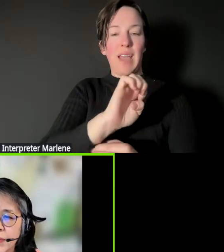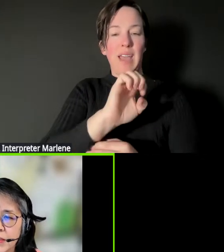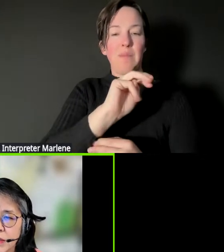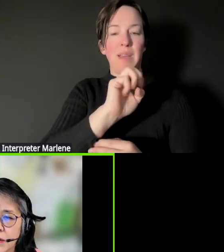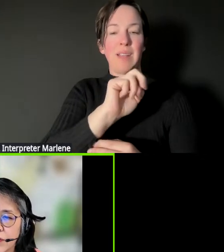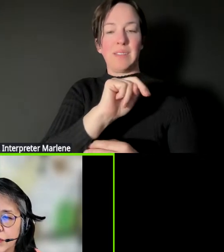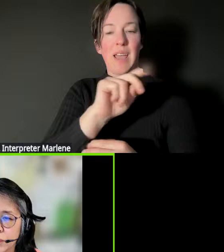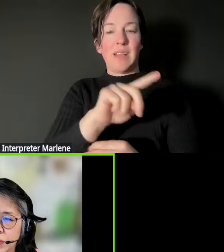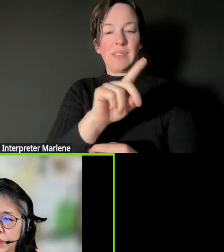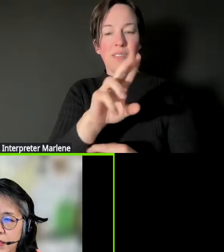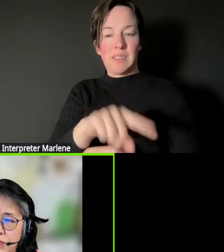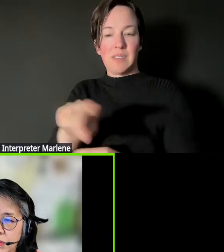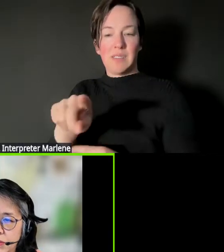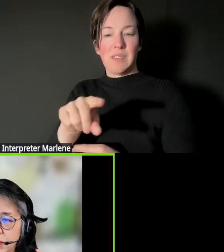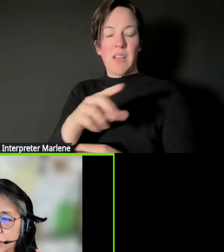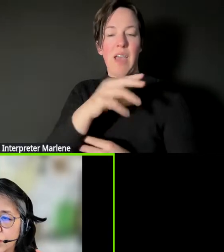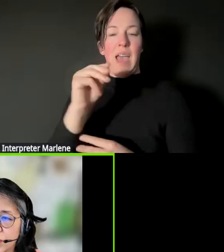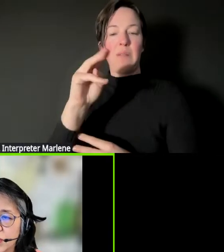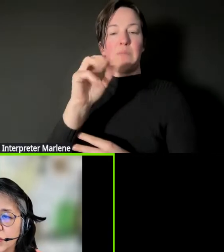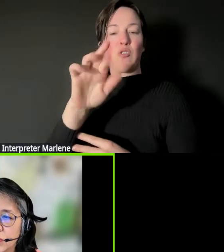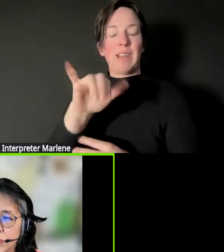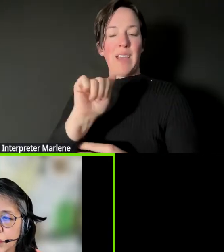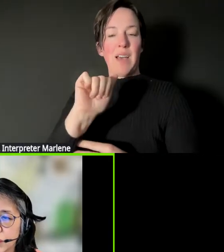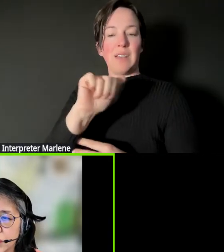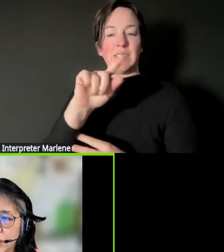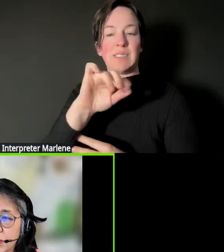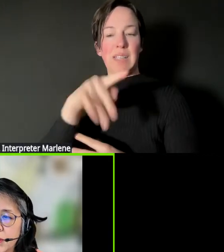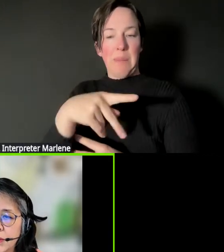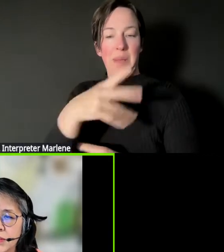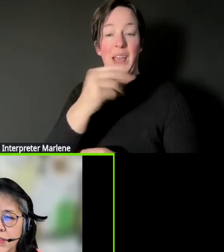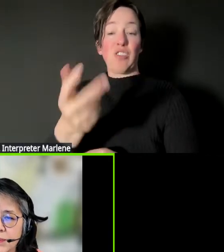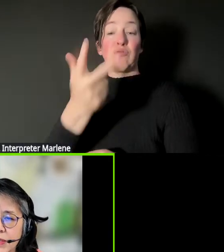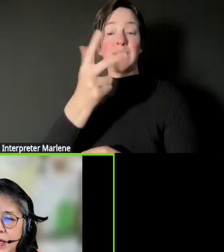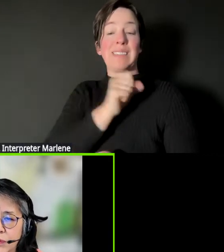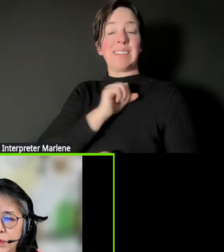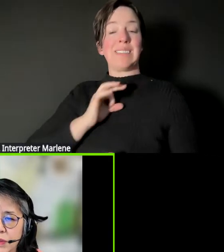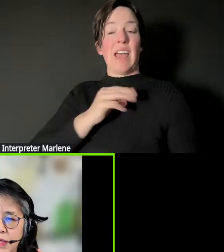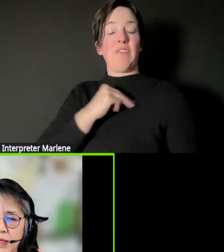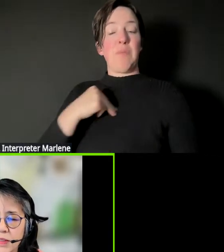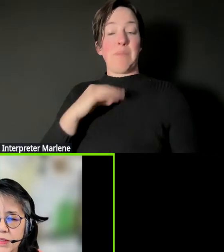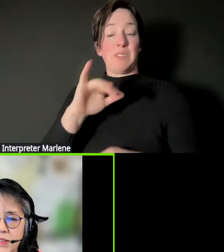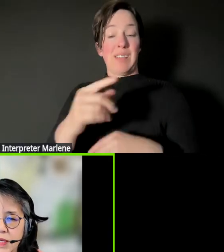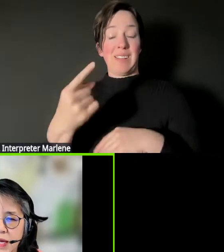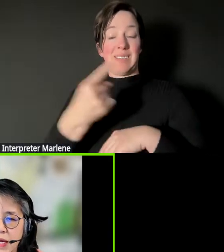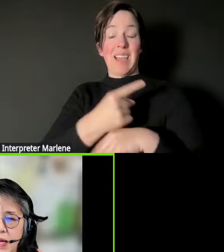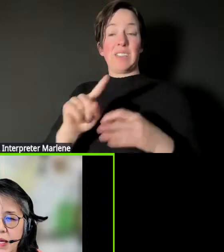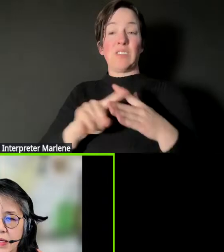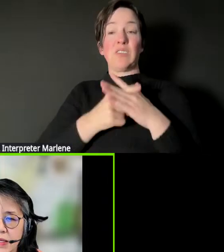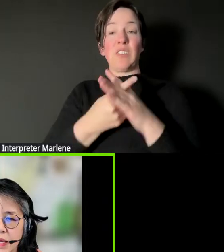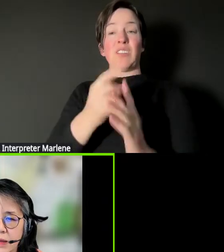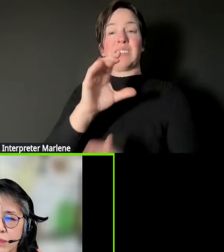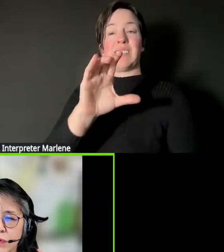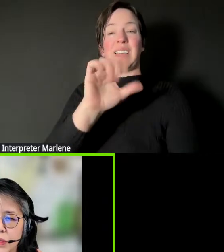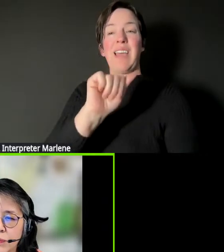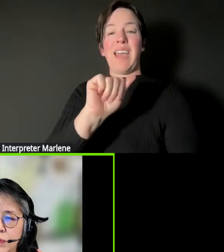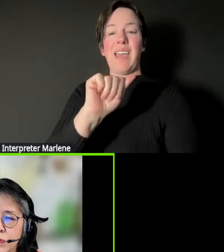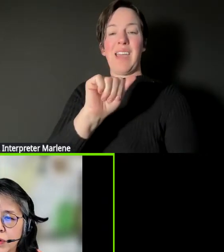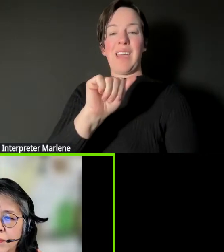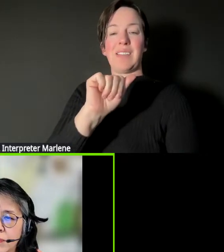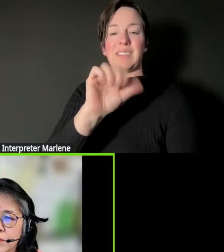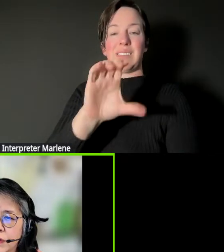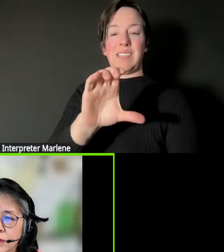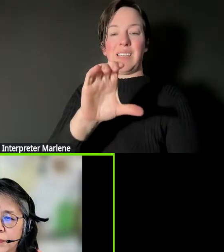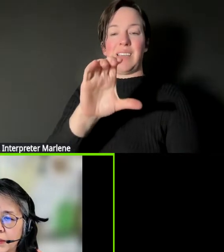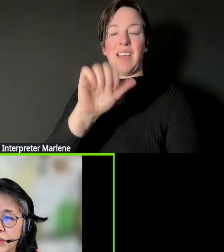Katzlova, myself, and Director Angela Taylor represented our school. The day began with CAAEA morning